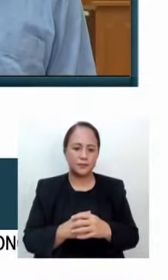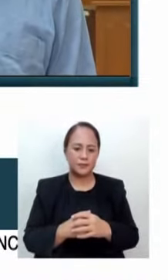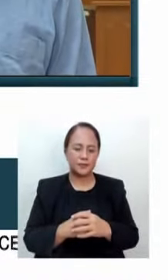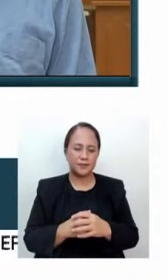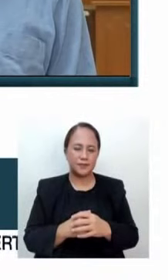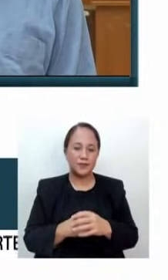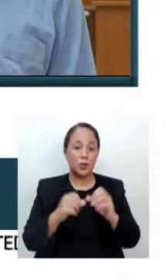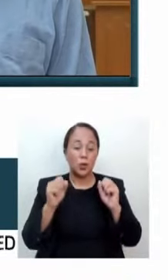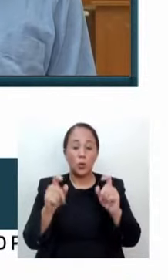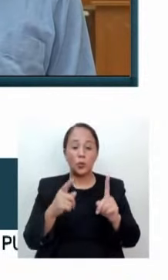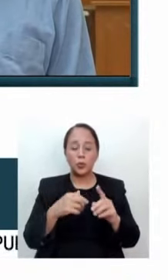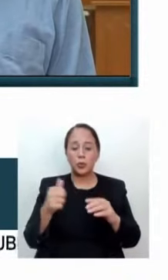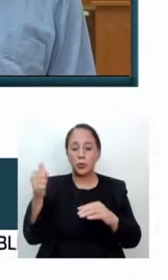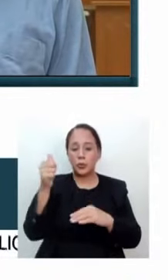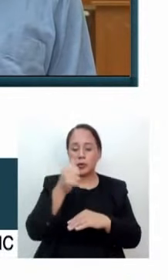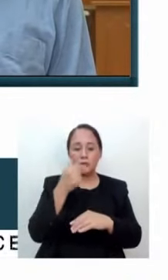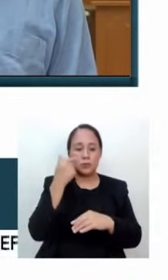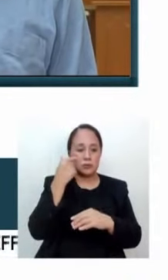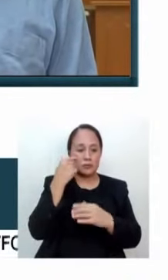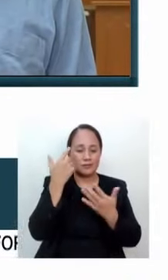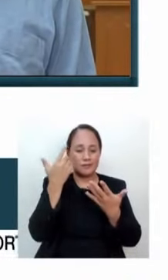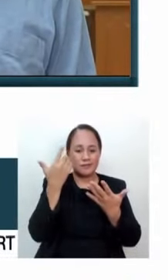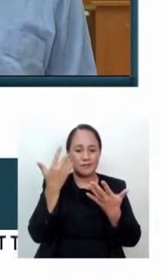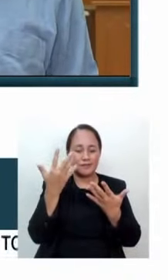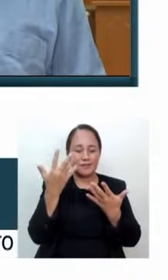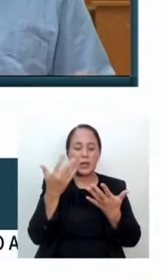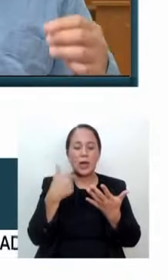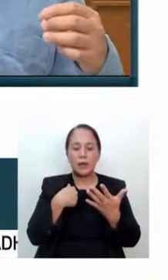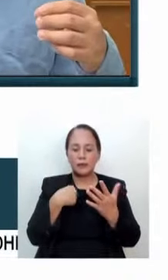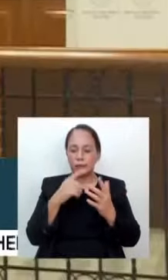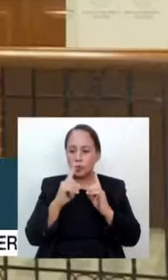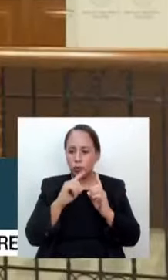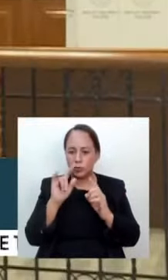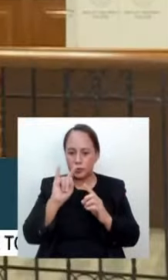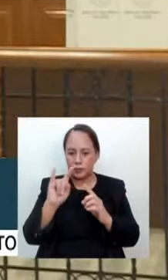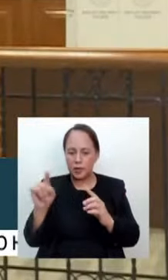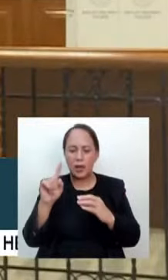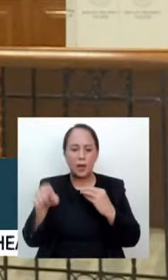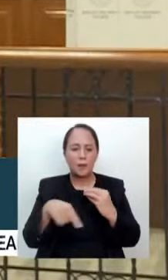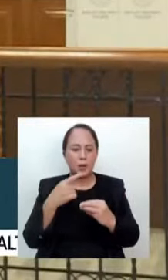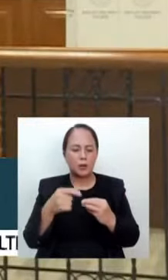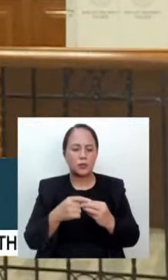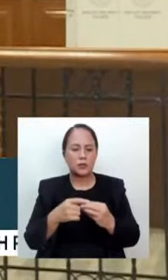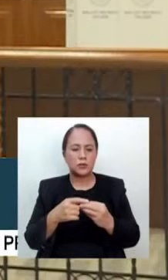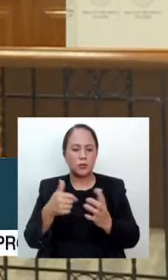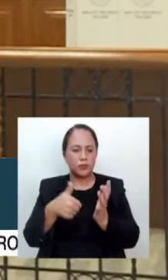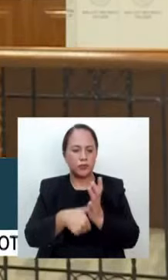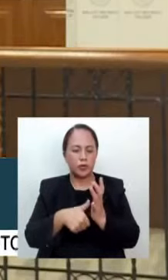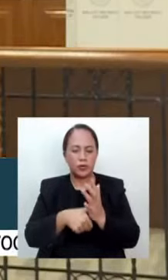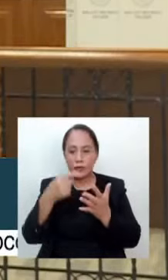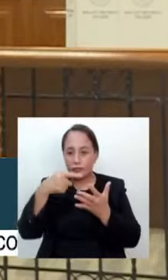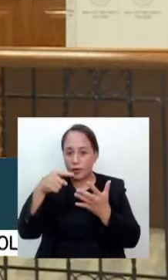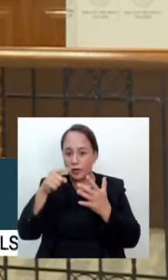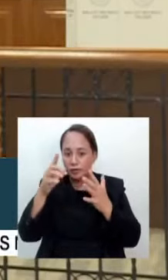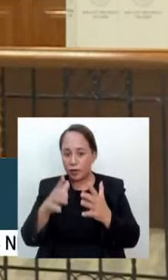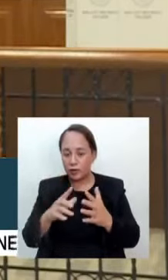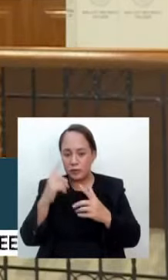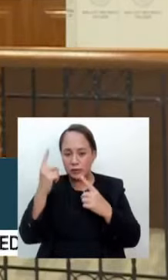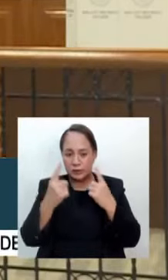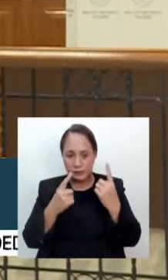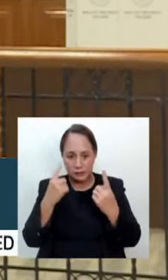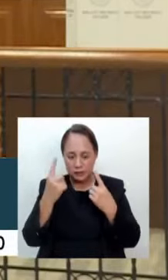Okay, Commissioner George Garcia has been in touch with the media insofar as the matter of the voter verifier is concerned, and he is